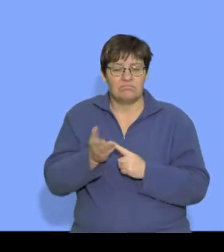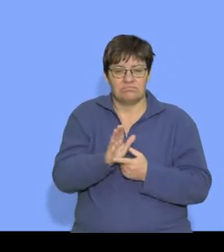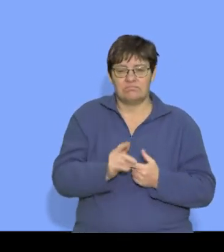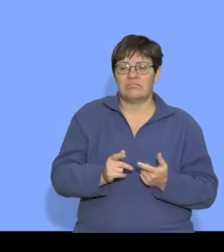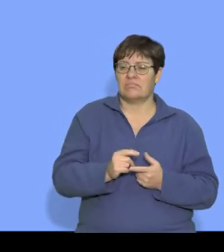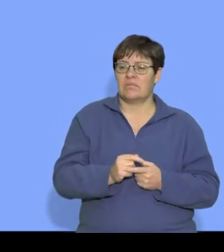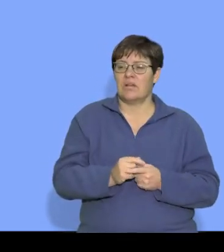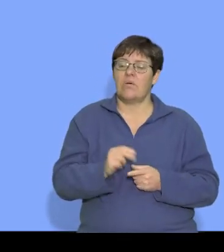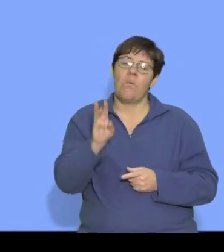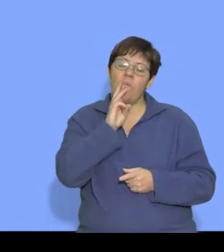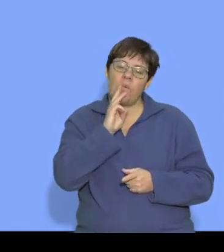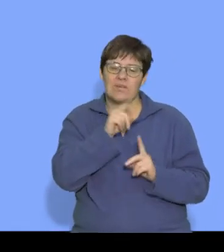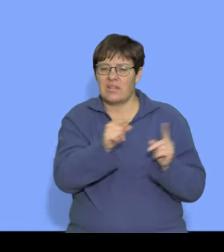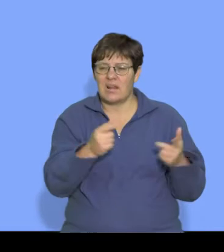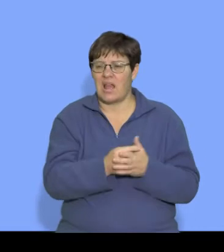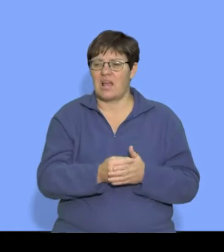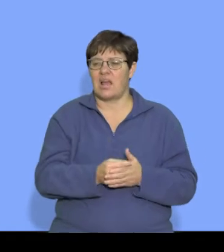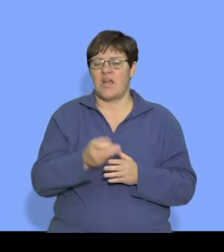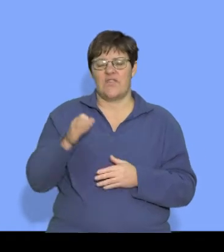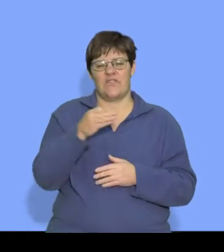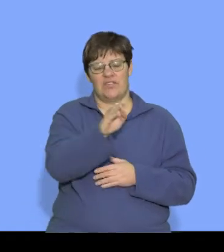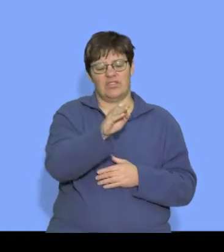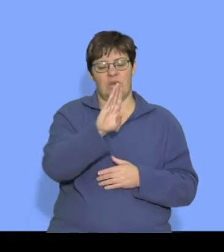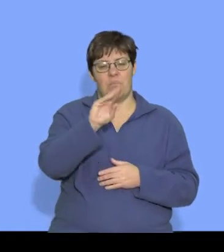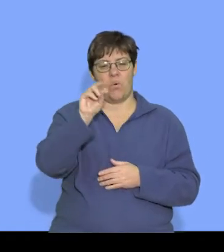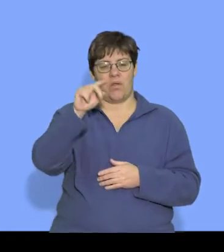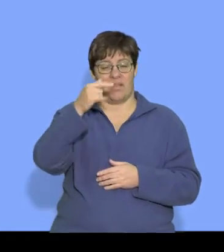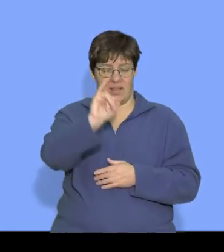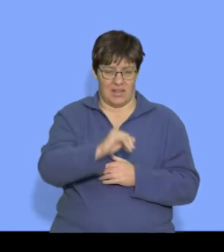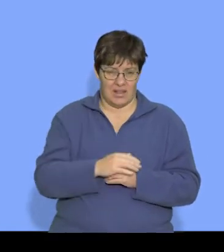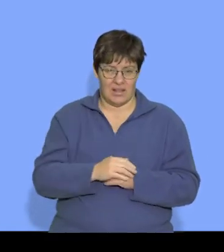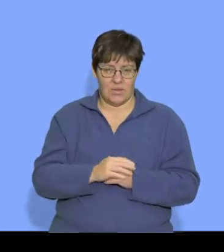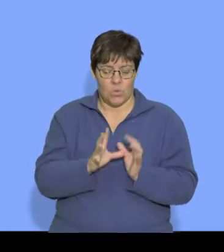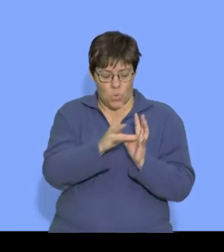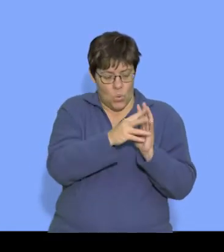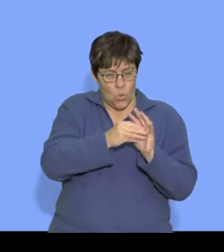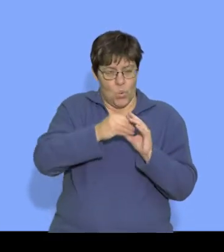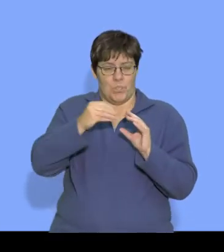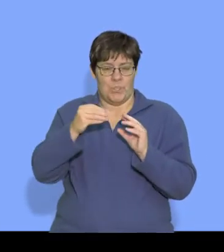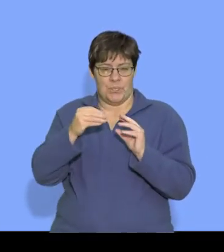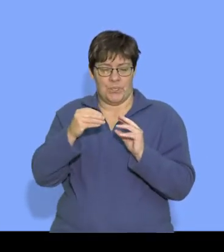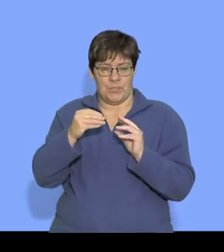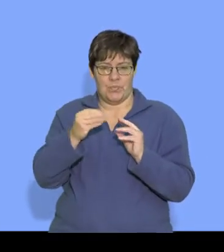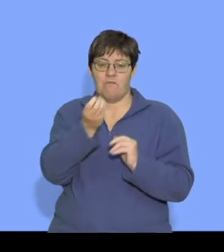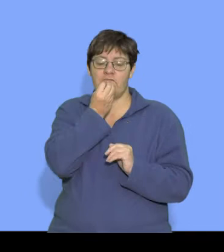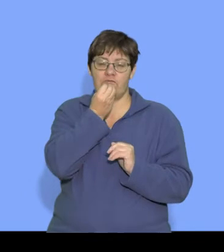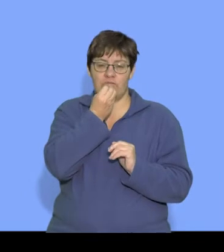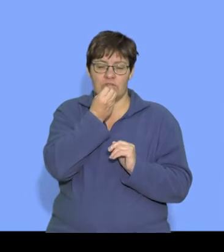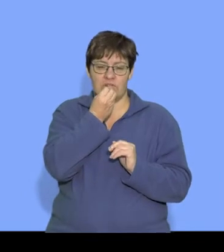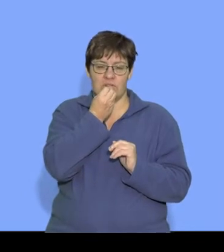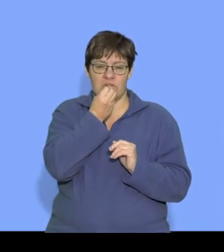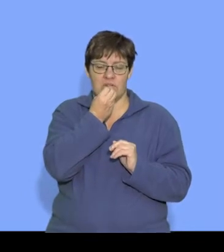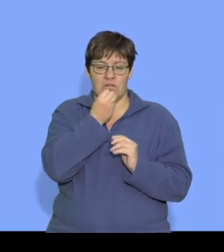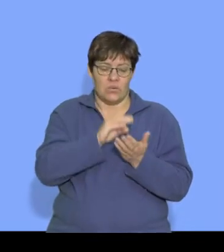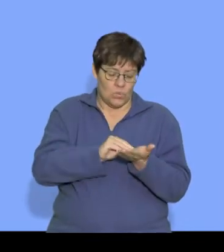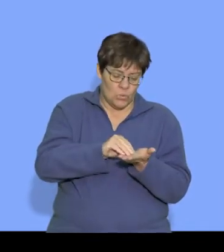usually exhibited by aquatic predators such as your bony fish. And these fish basically suck up the